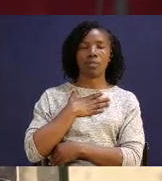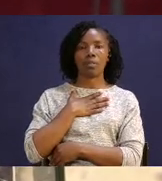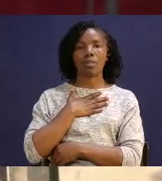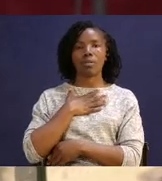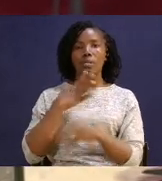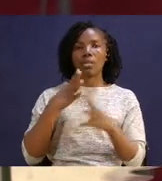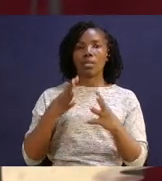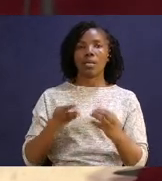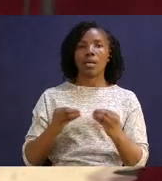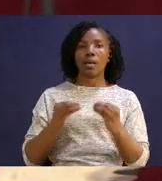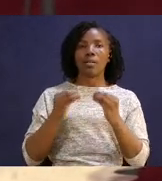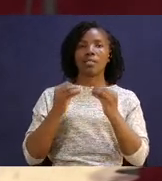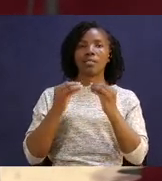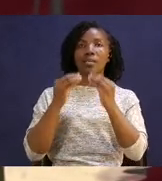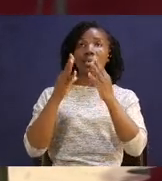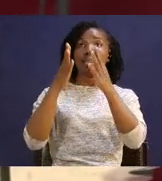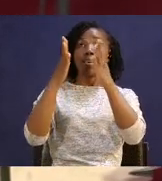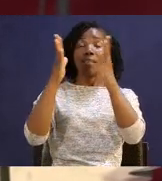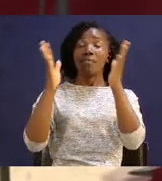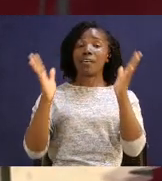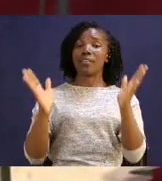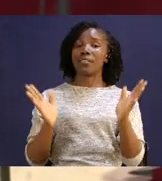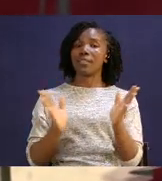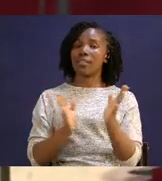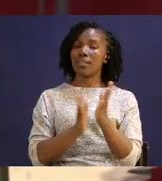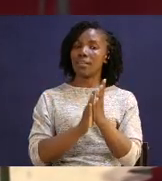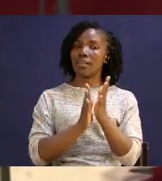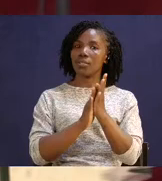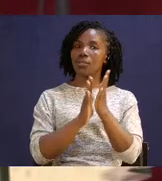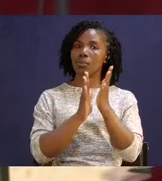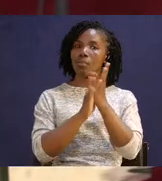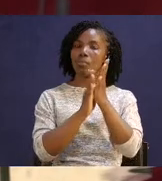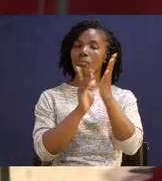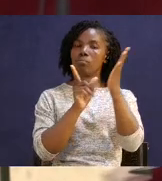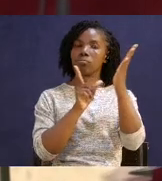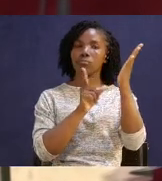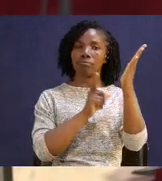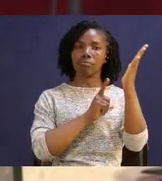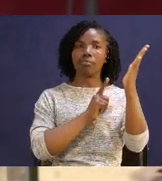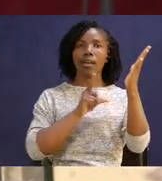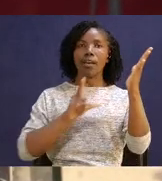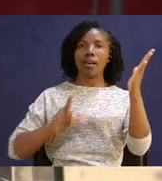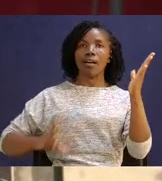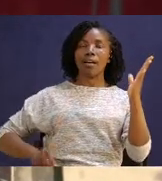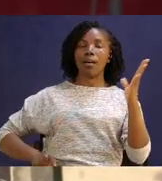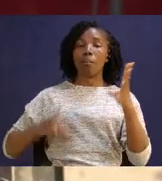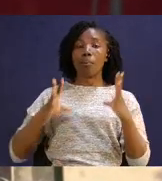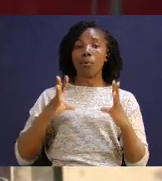asante. Pokea sifa zetu Bwana.